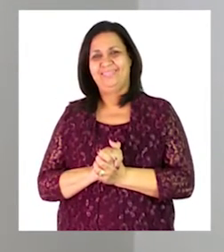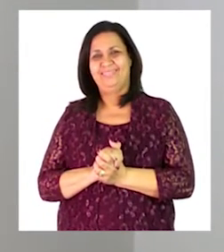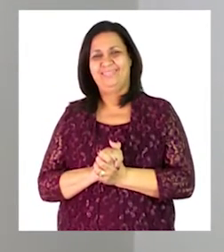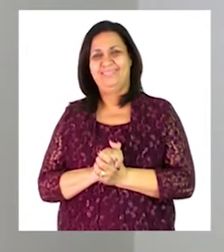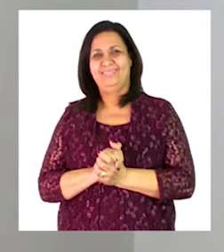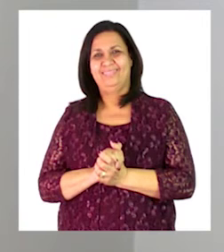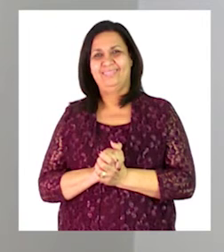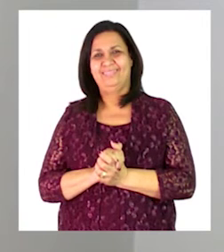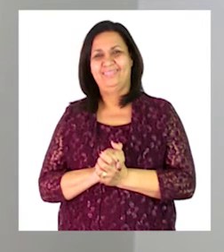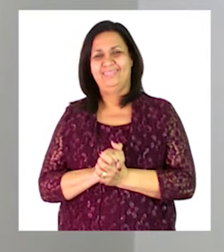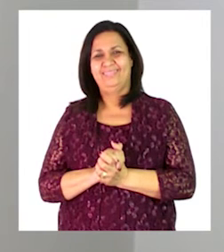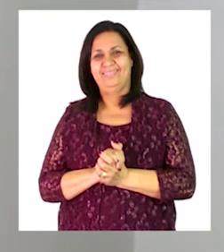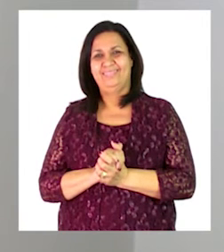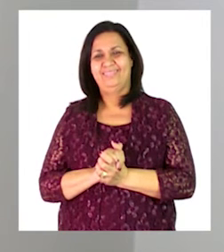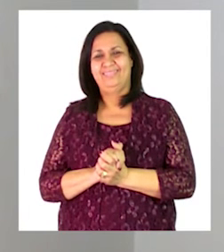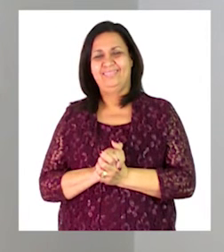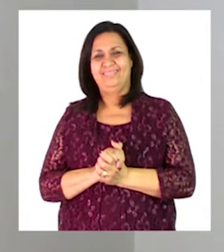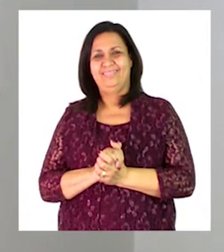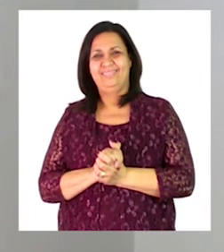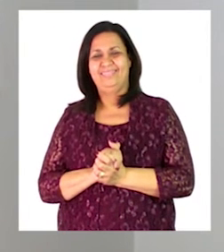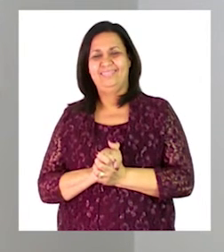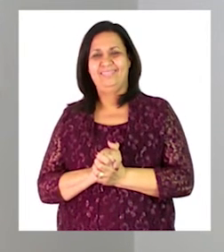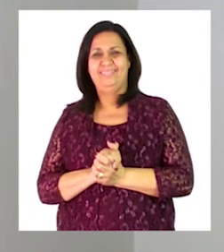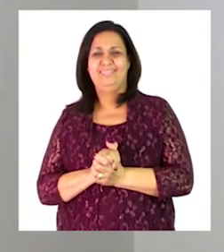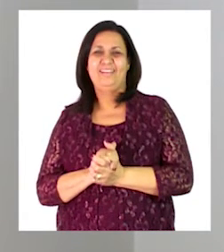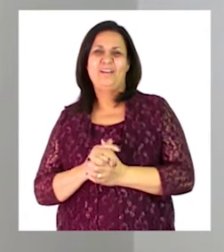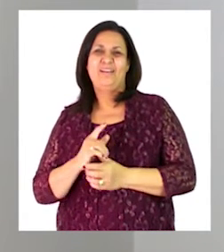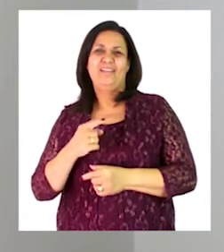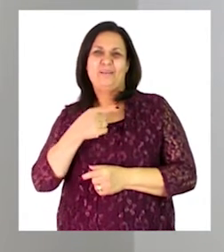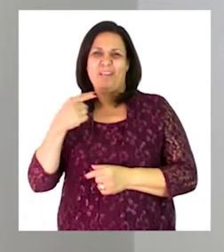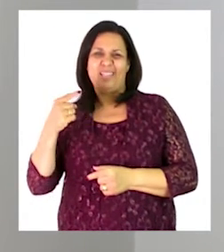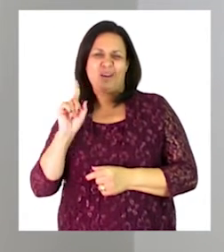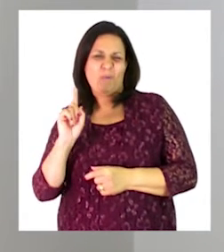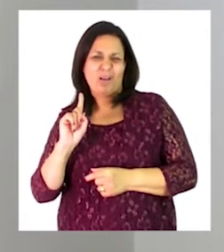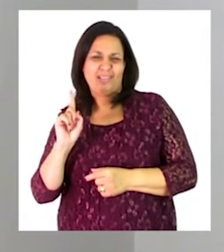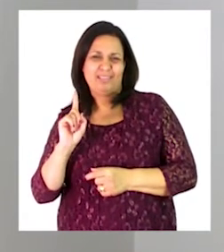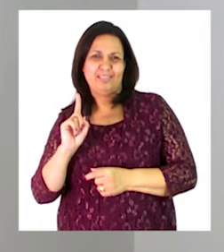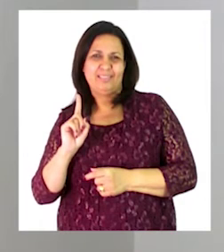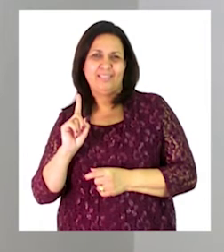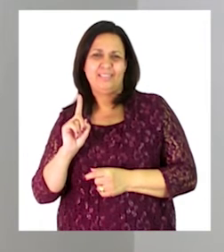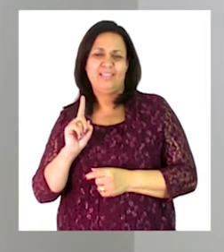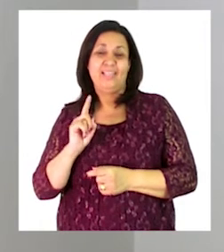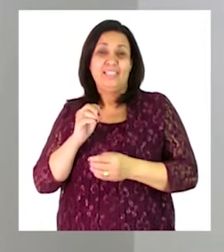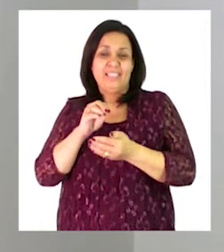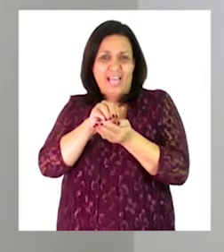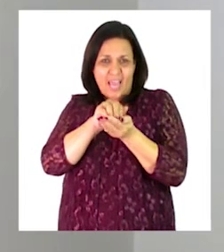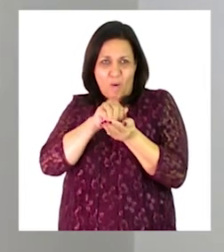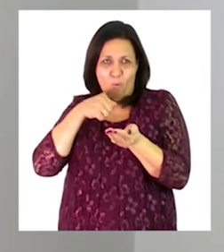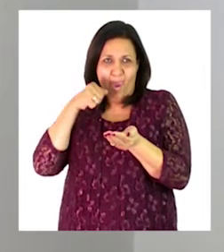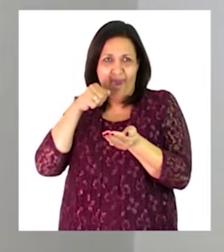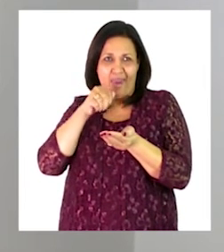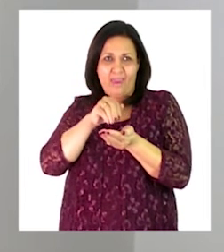introduced subtraction, what subtraction means. Subtraction means taking